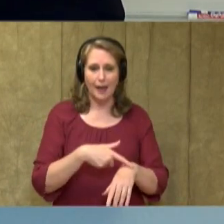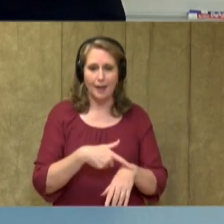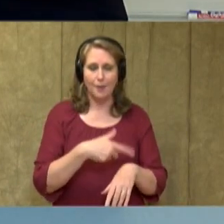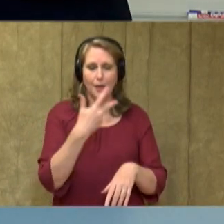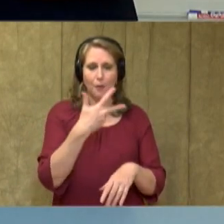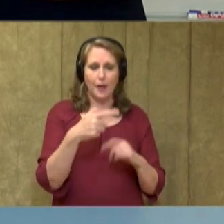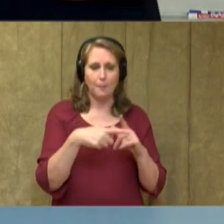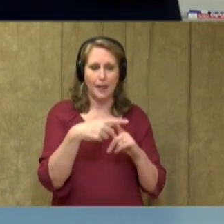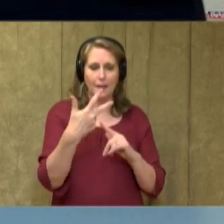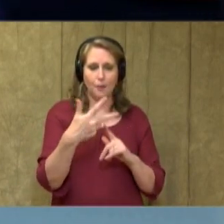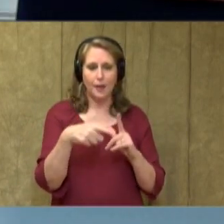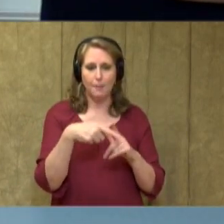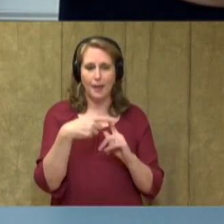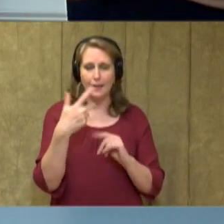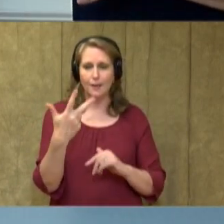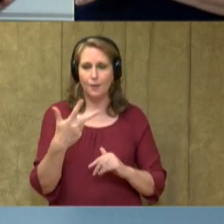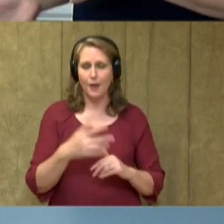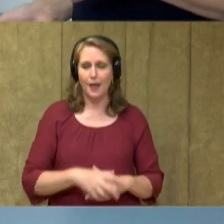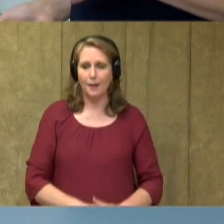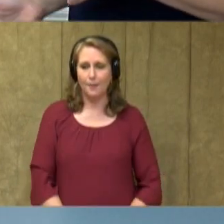plus 3 plus 3.